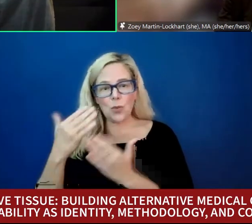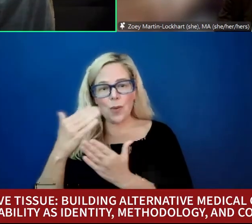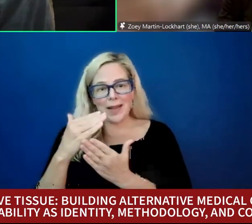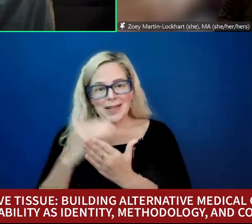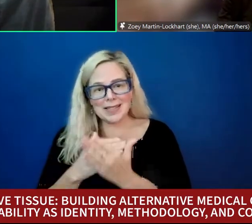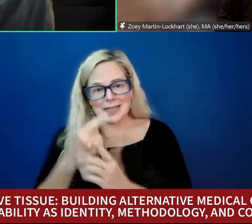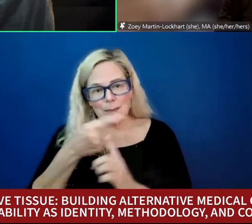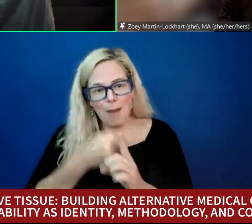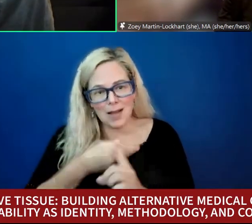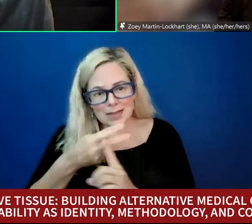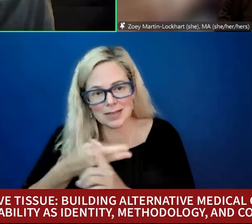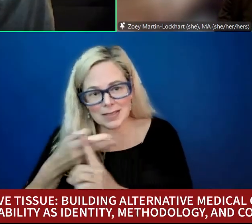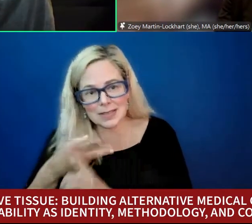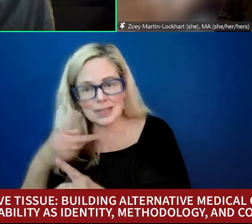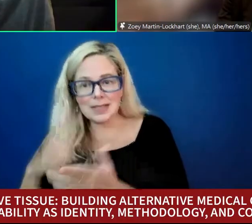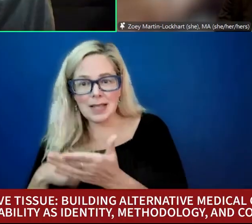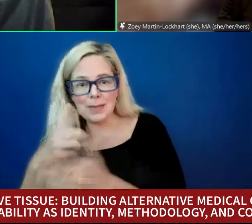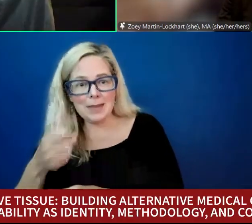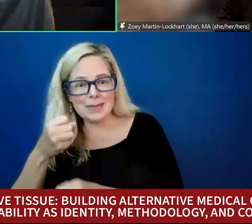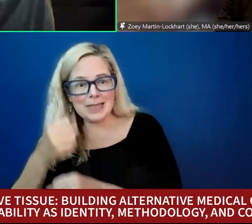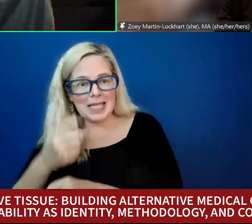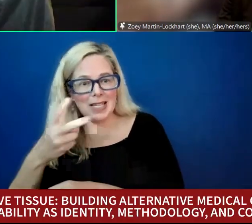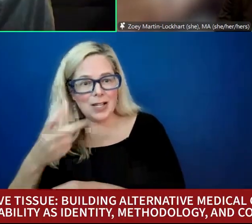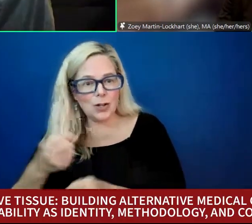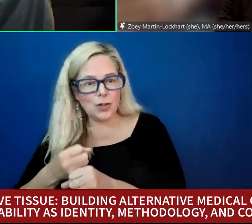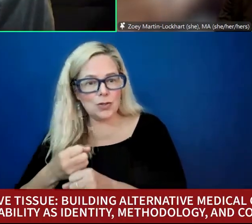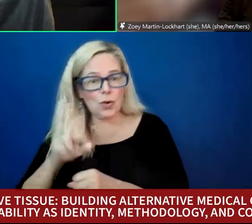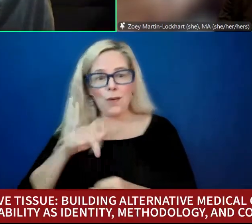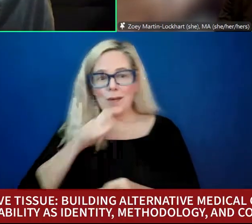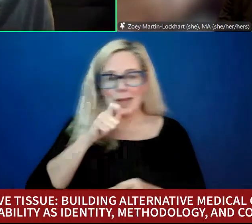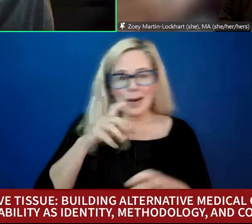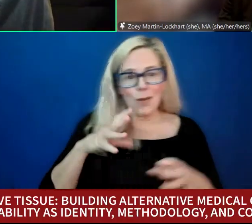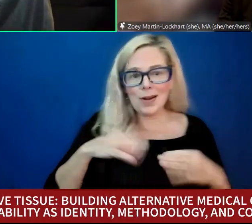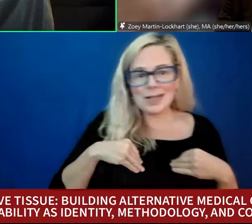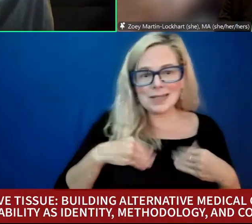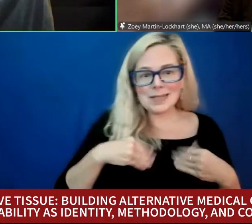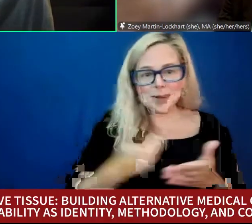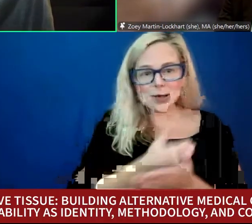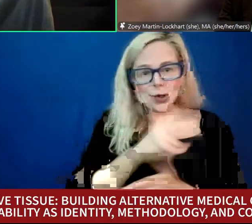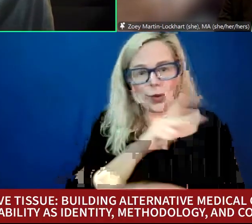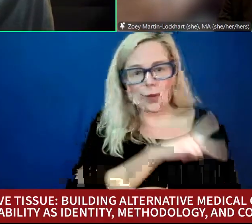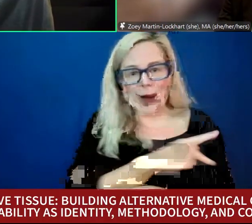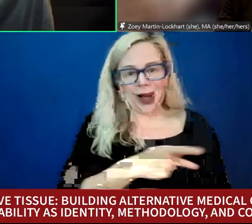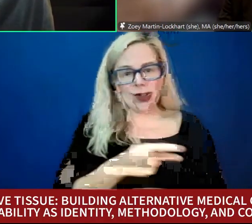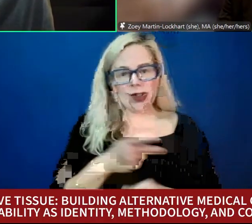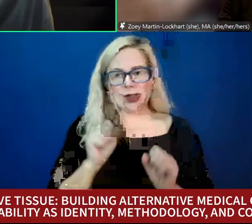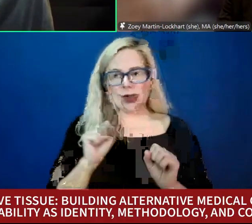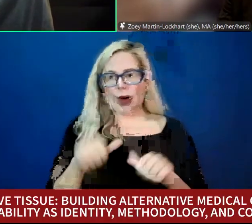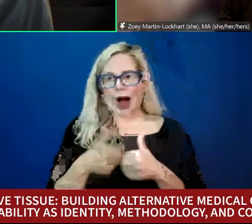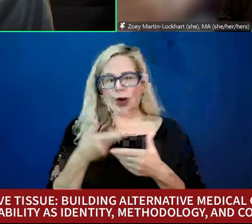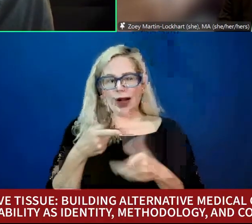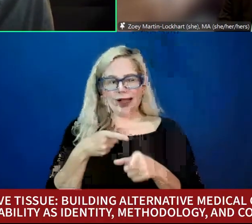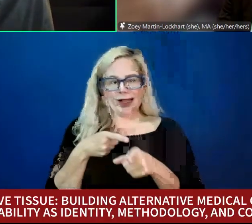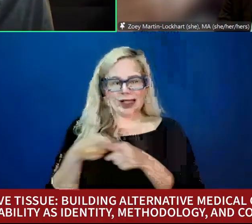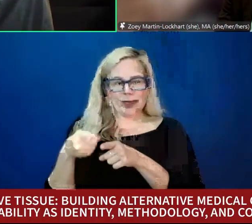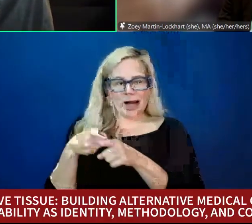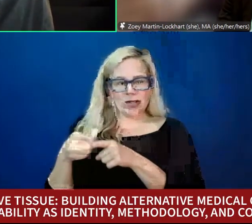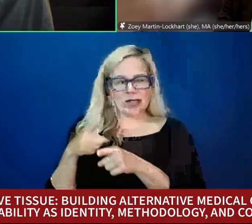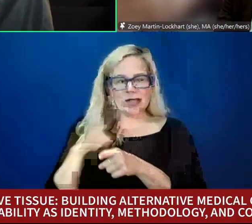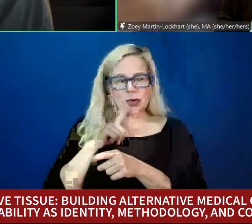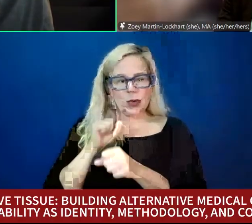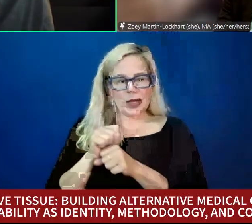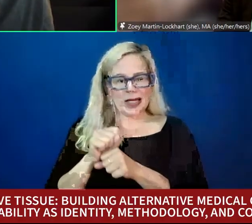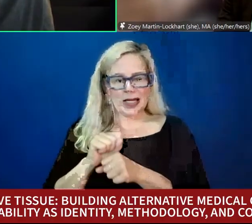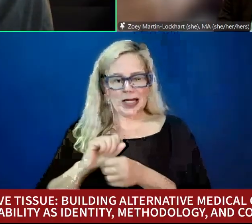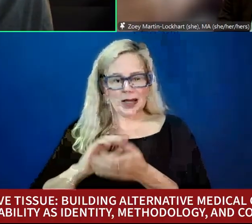aren't taking new patients. So how can the care these specialists provide be more accessible? And I